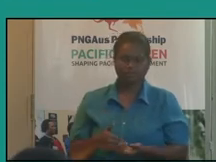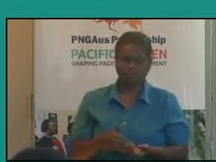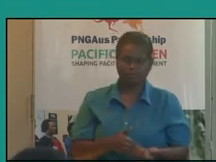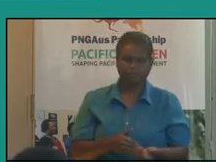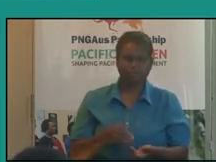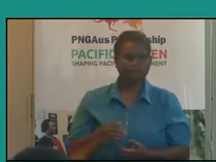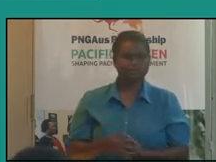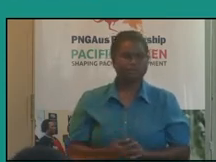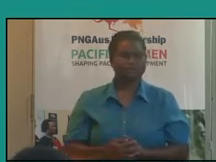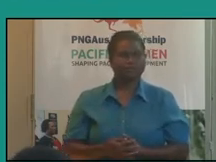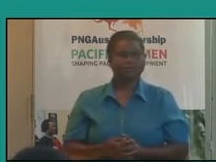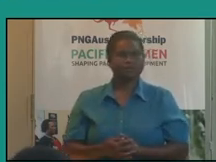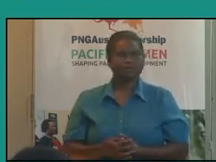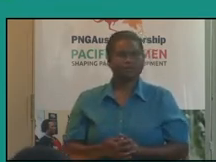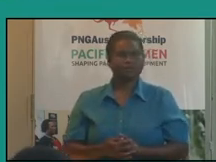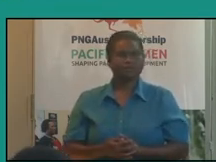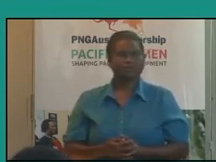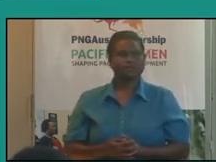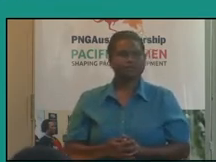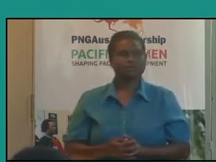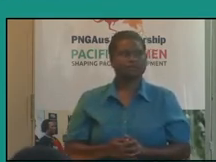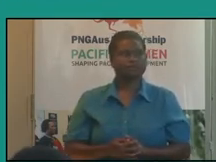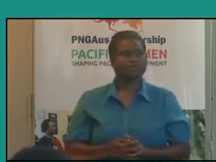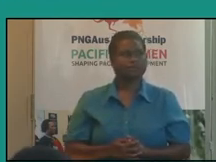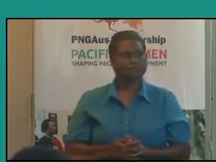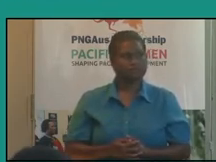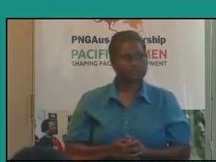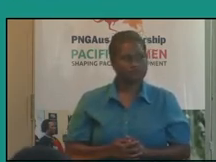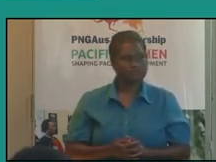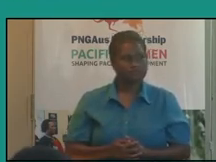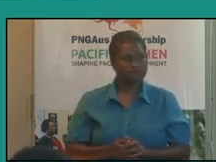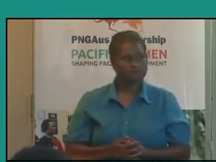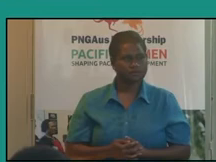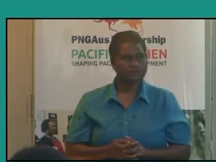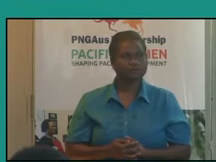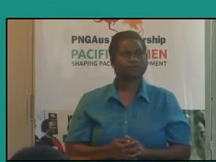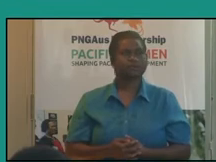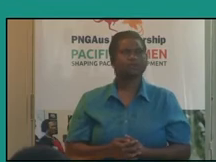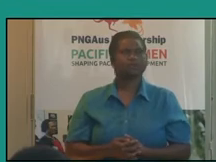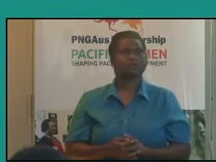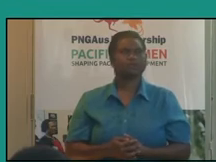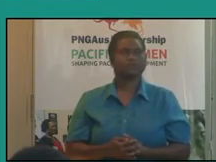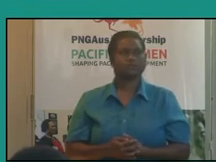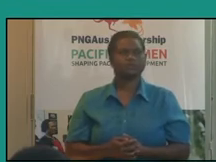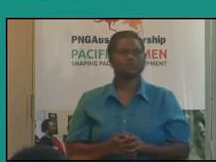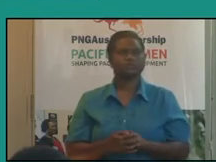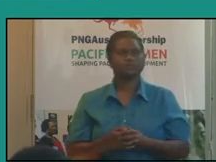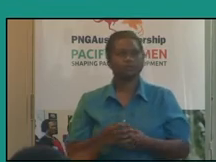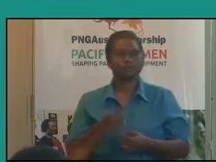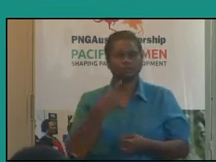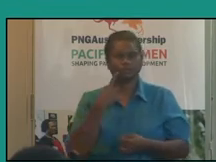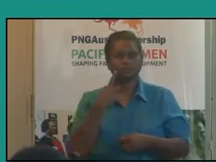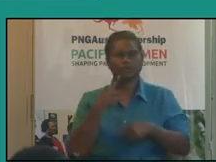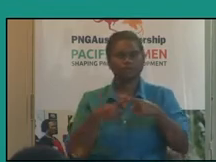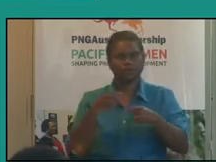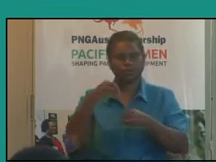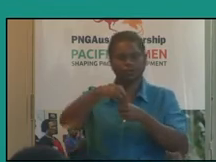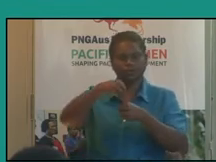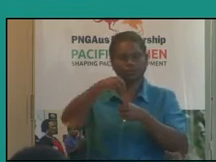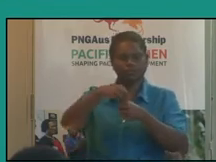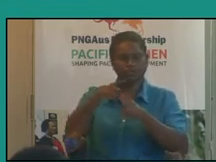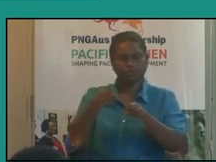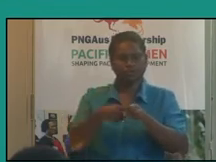for contributions to be made into the central fund, which is managed by the registry, and the funding can